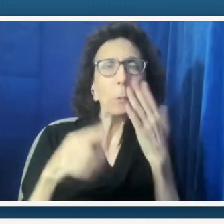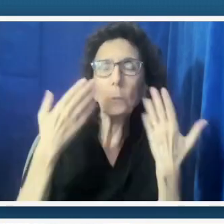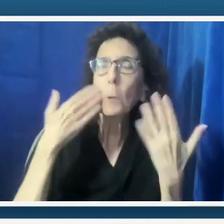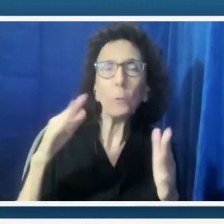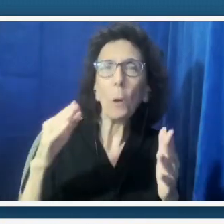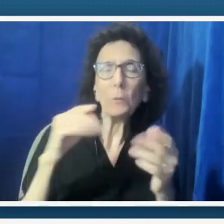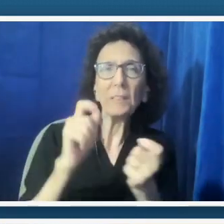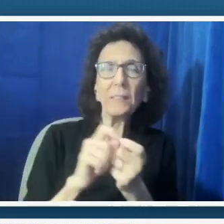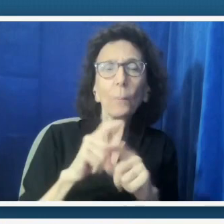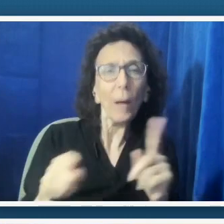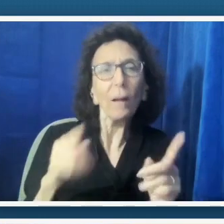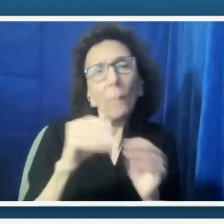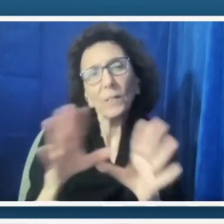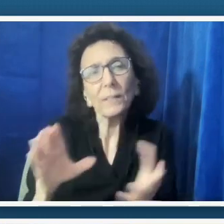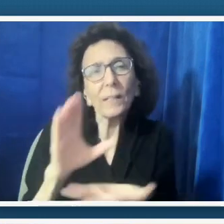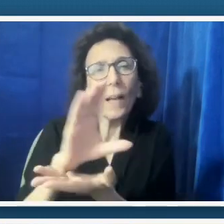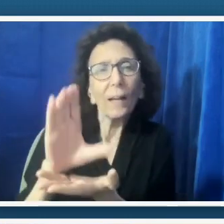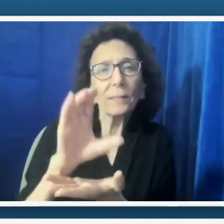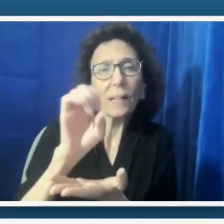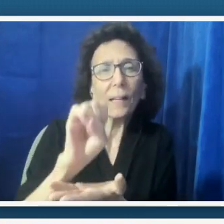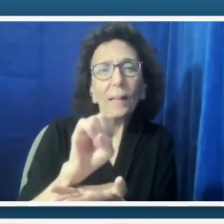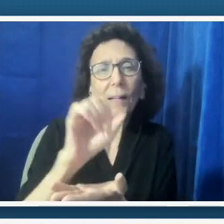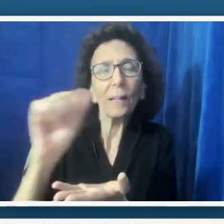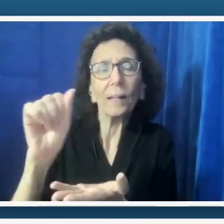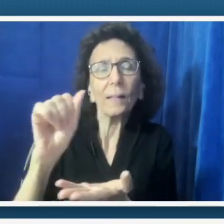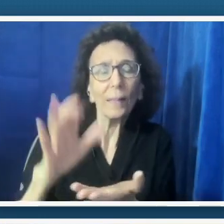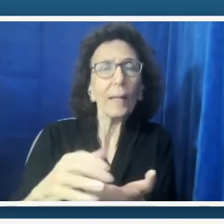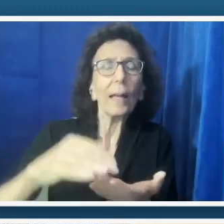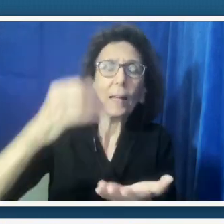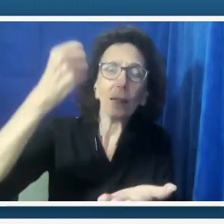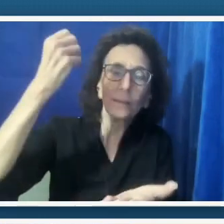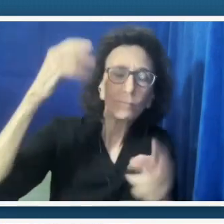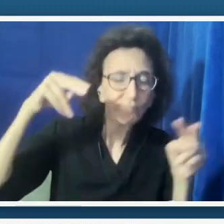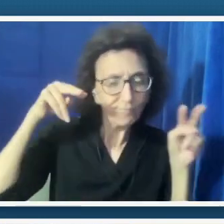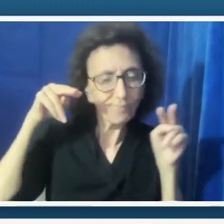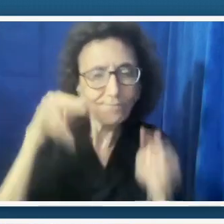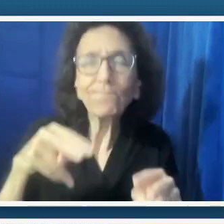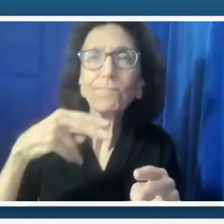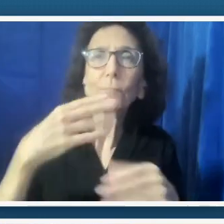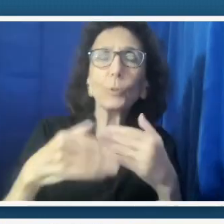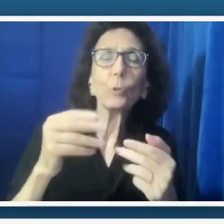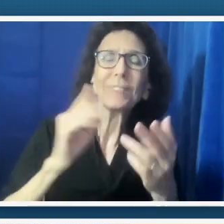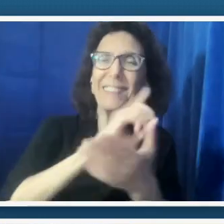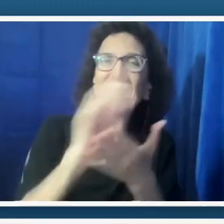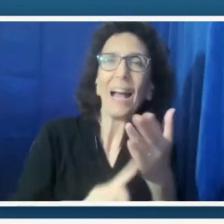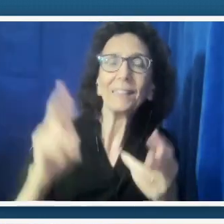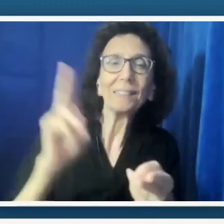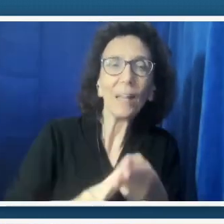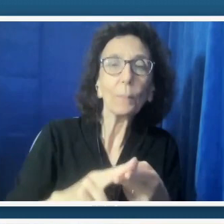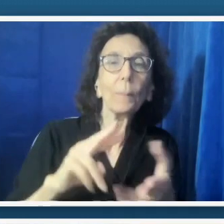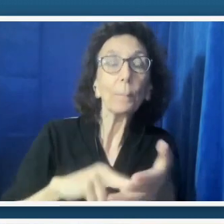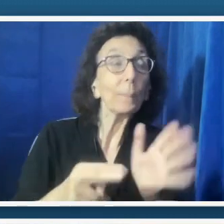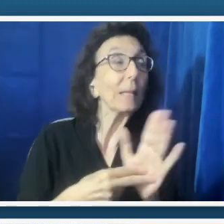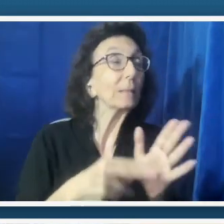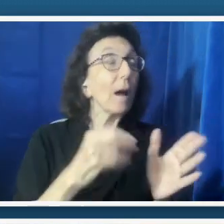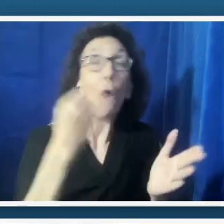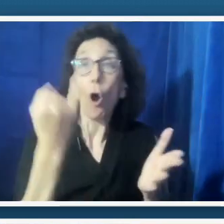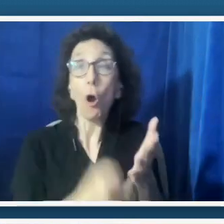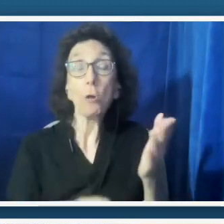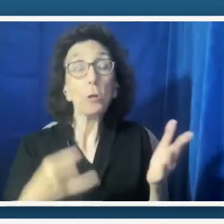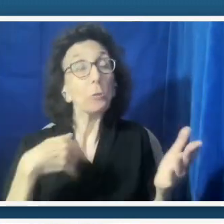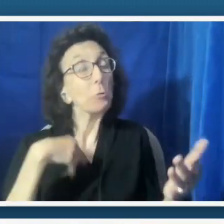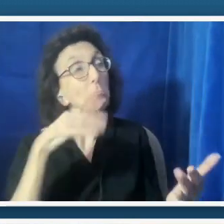CSAC oversees the process of stamp design. At its simplest form, that includes the progression of a design from an artist's